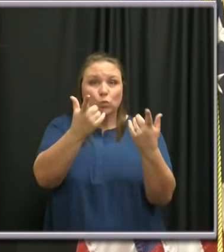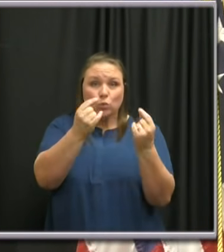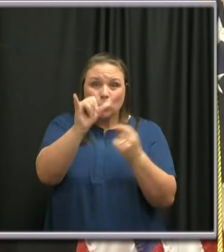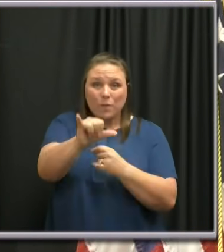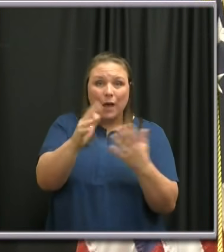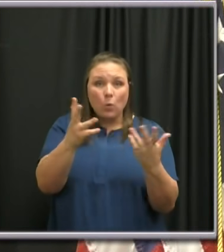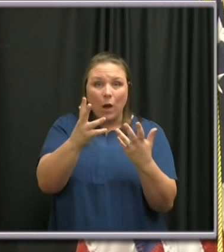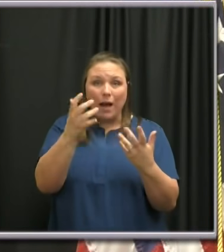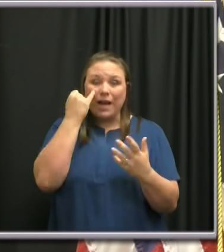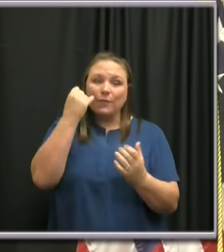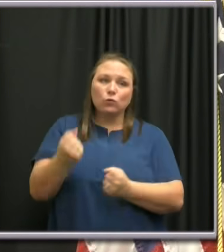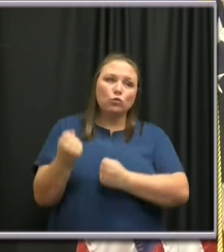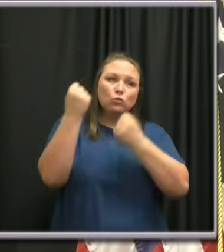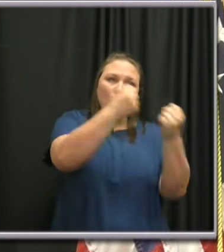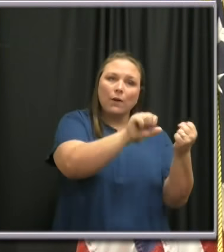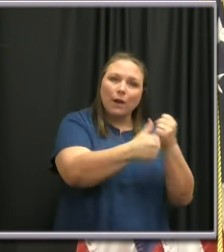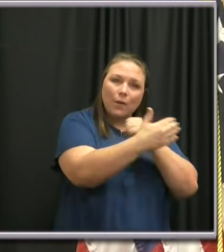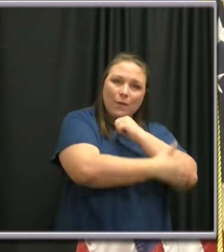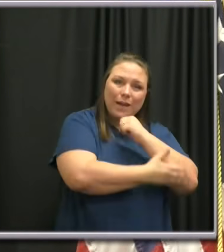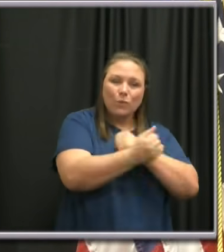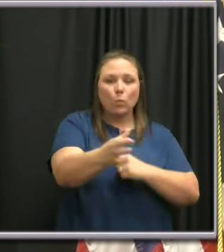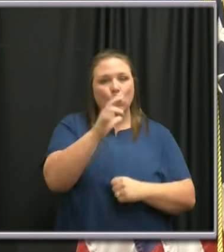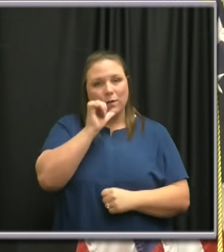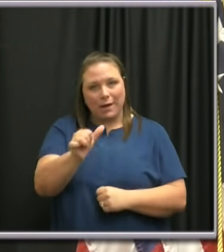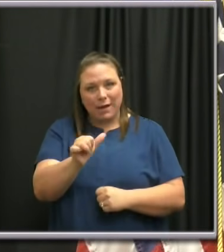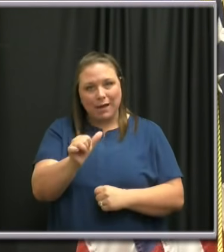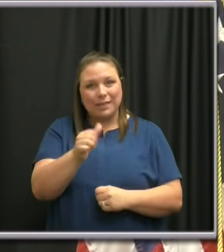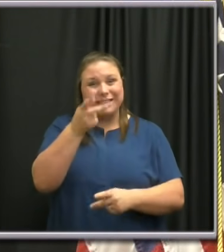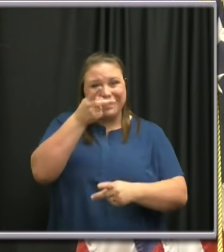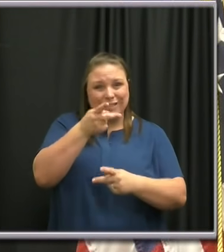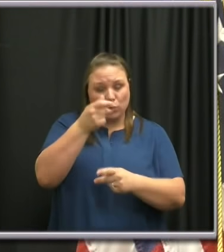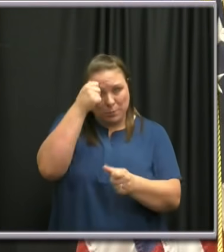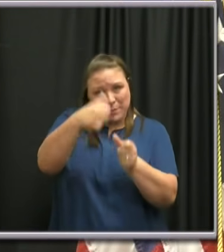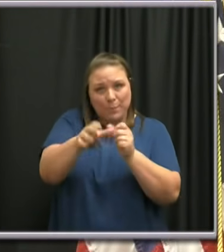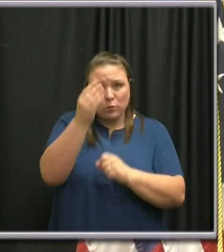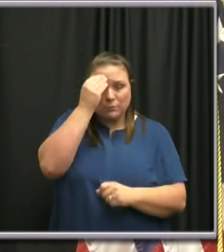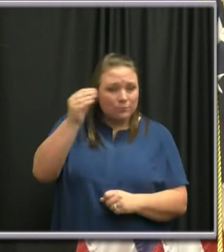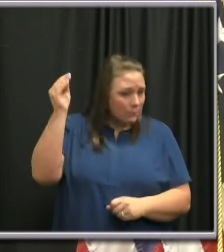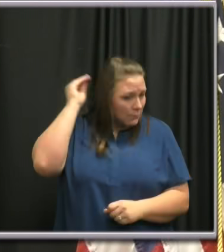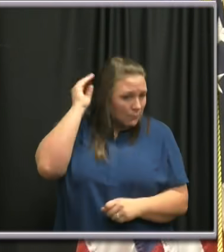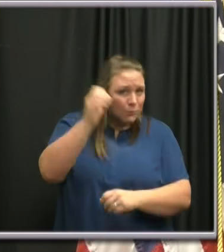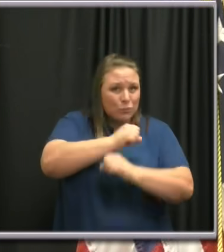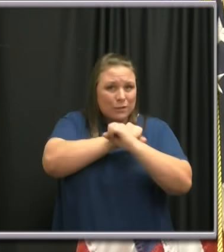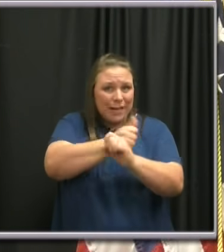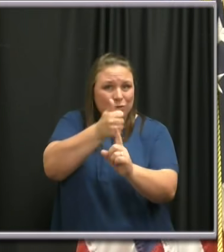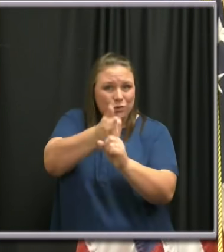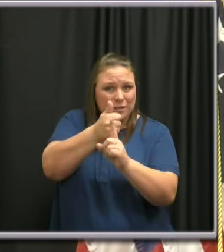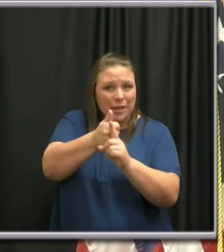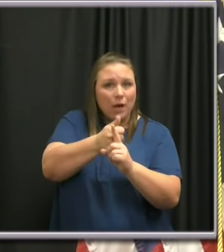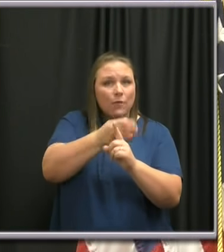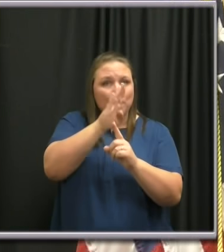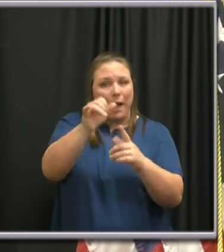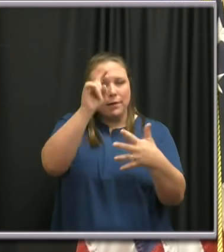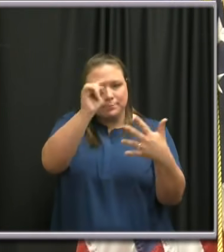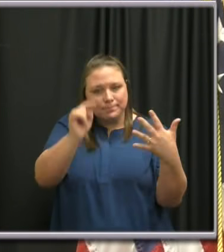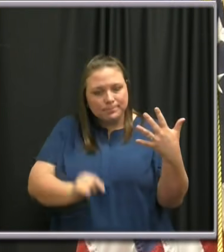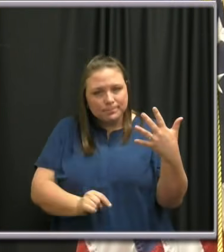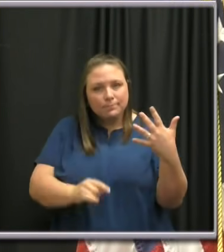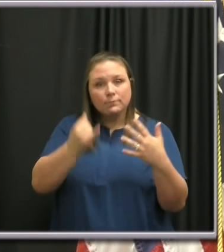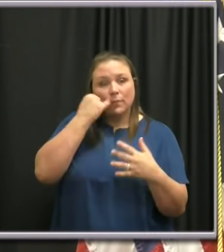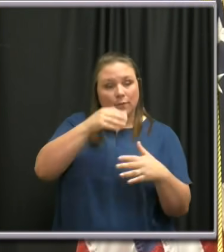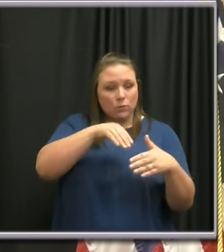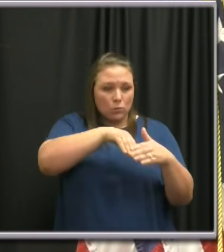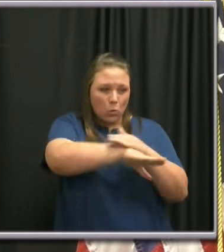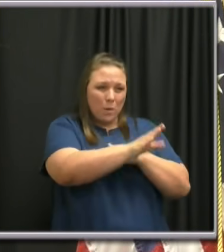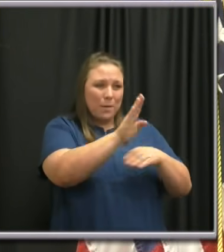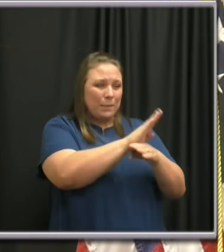whether you cross county lines or not. Just keep that in mind that you can protect yourself by doing certain things. And if you go into a